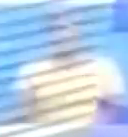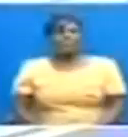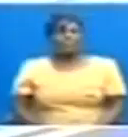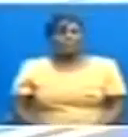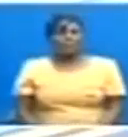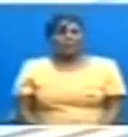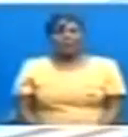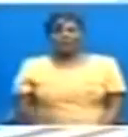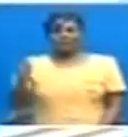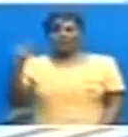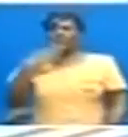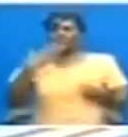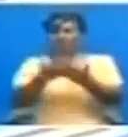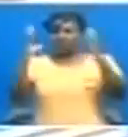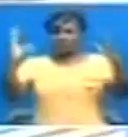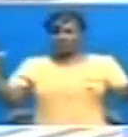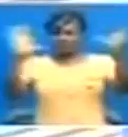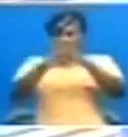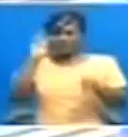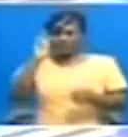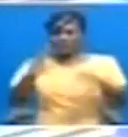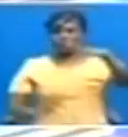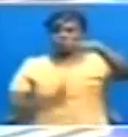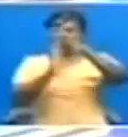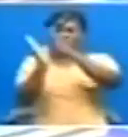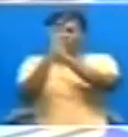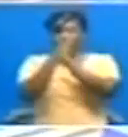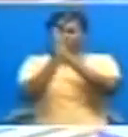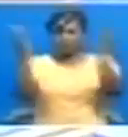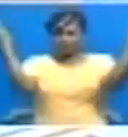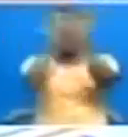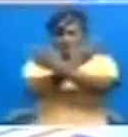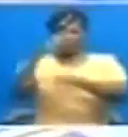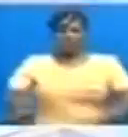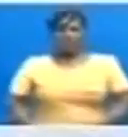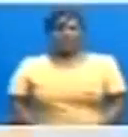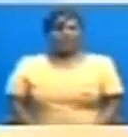is KTN Prime. Thank you for joining us. Let's take a look at our top stories tonight.